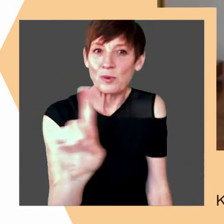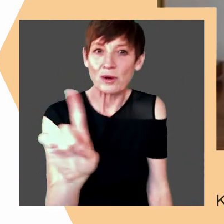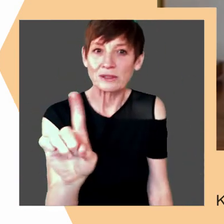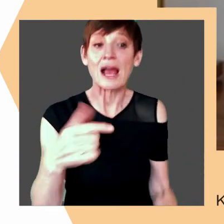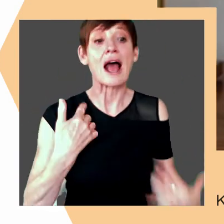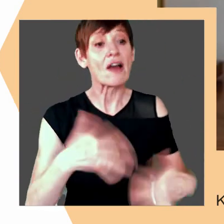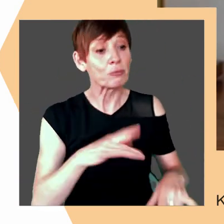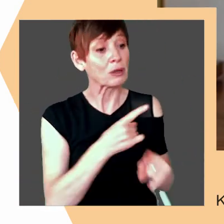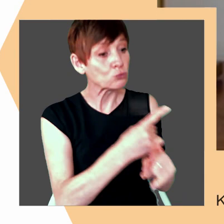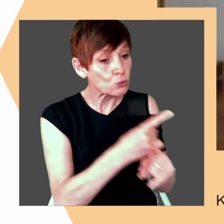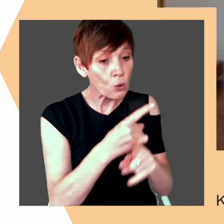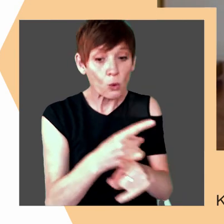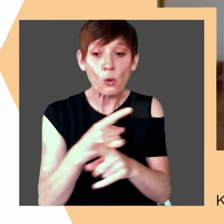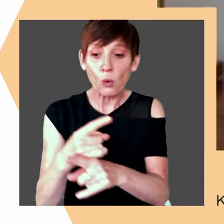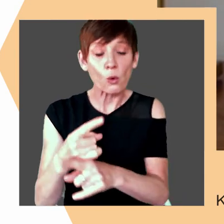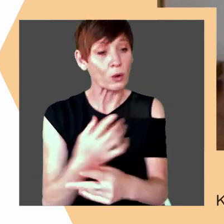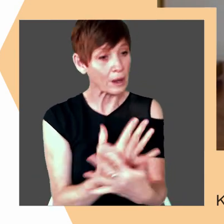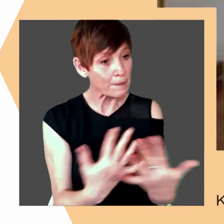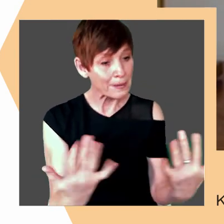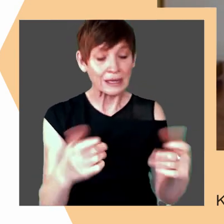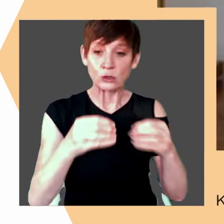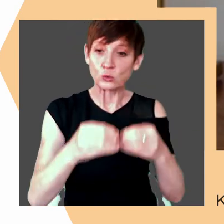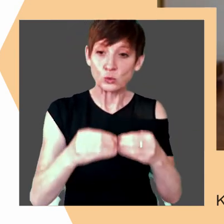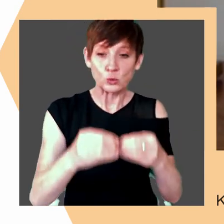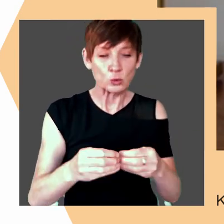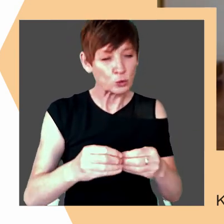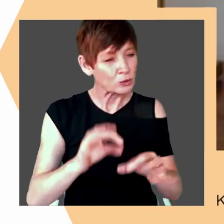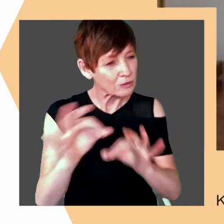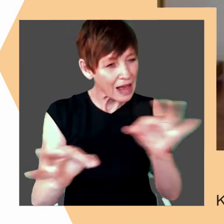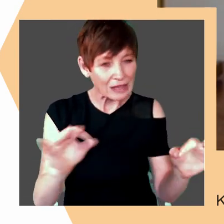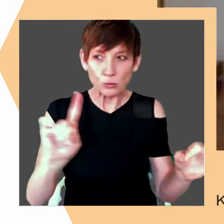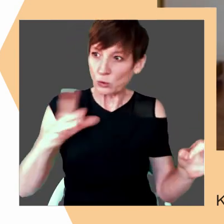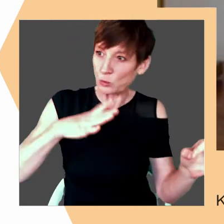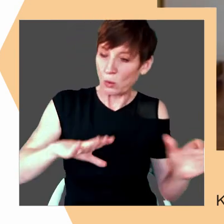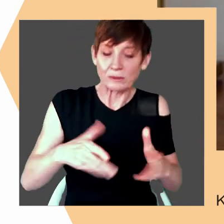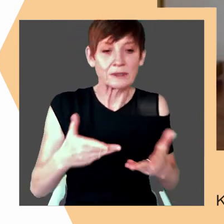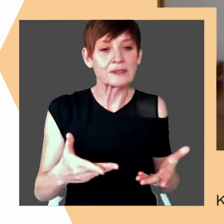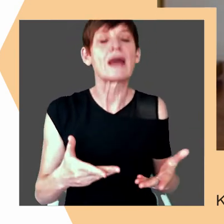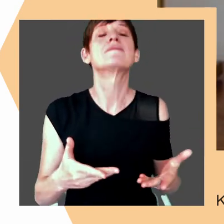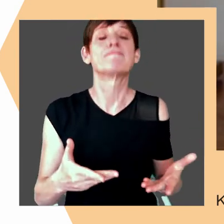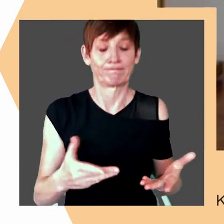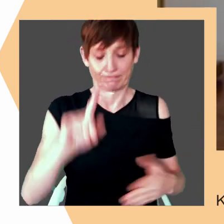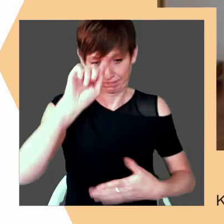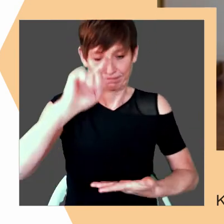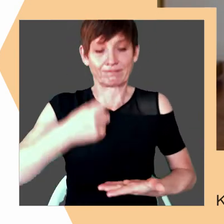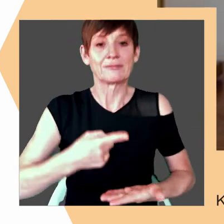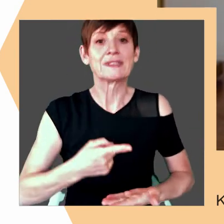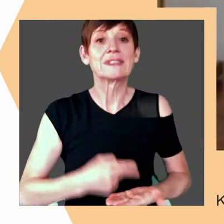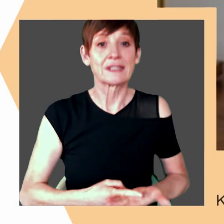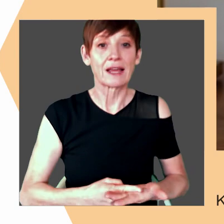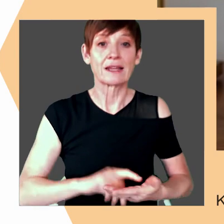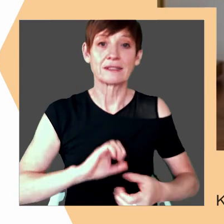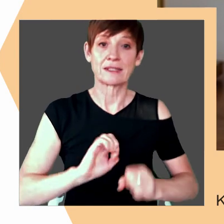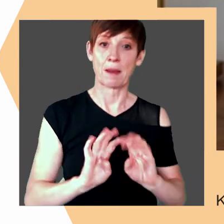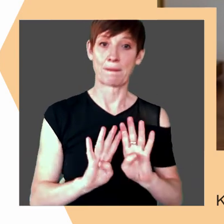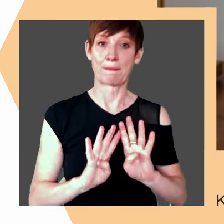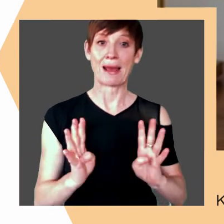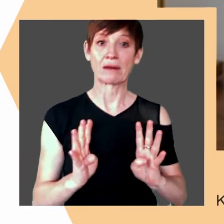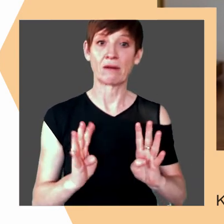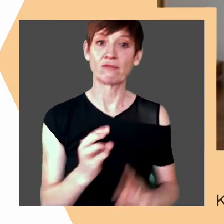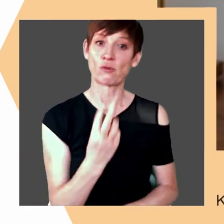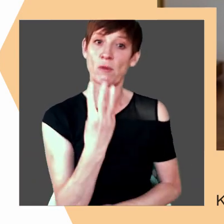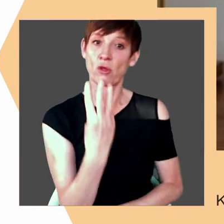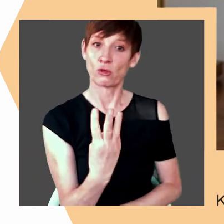many of you about what you wanted to get out of today's event, we're hosting a panel discussion with three Manchester School of Art alumni from across the